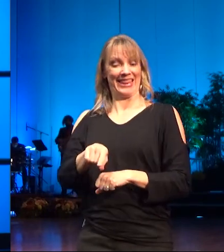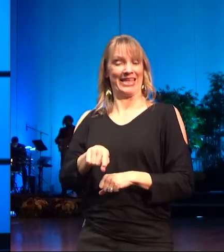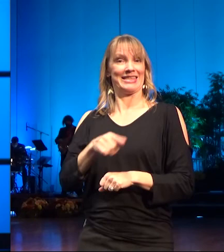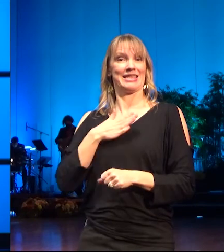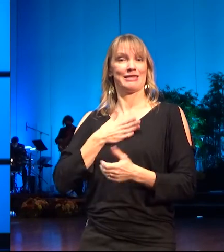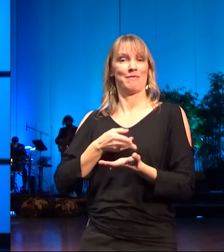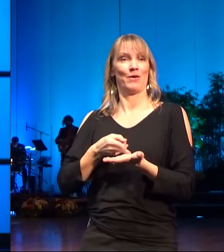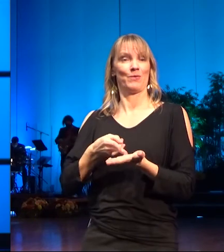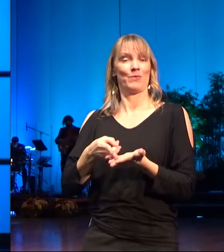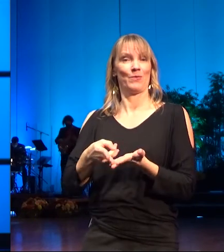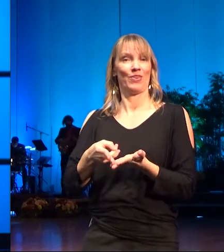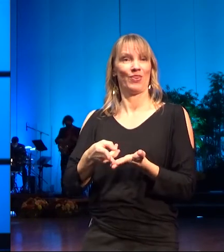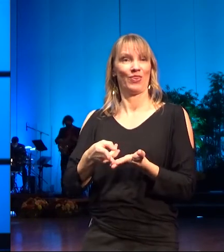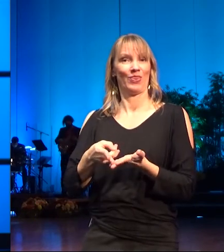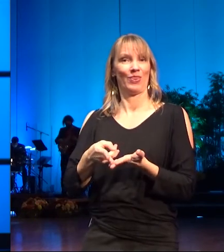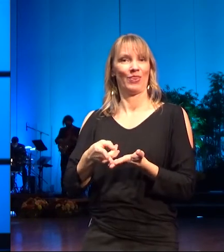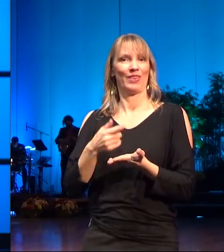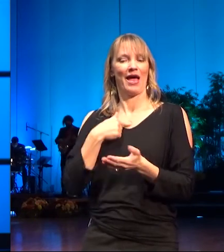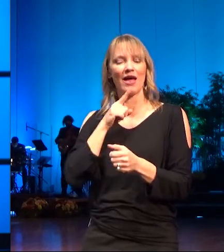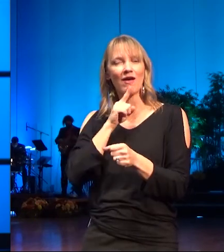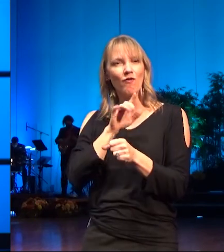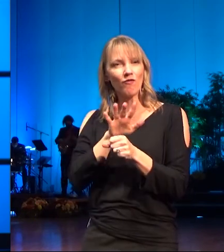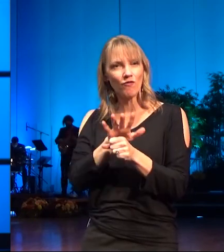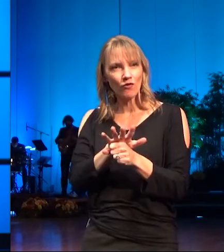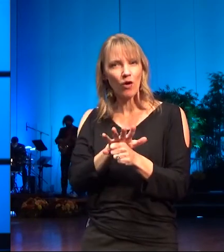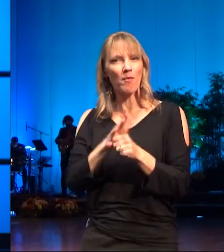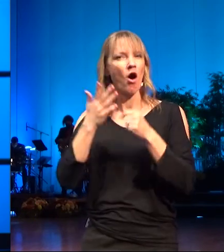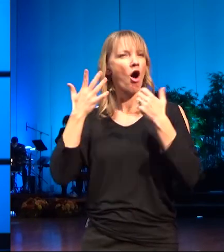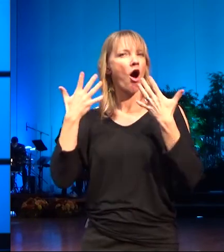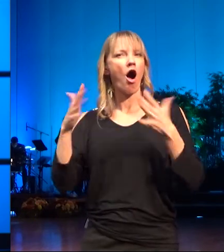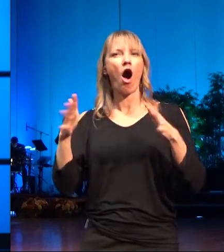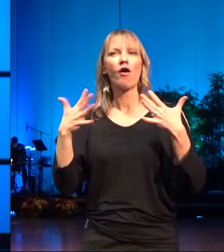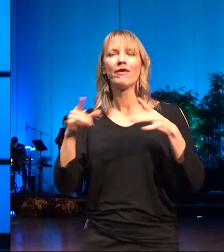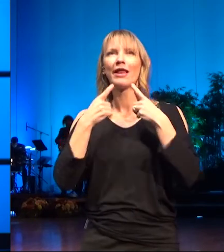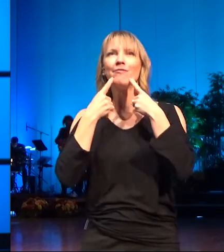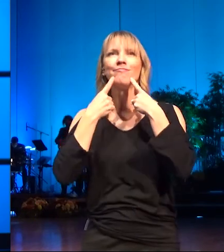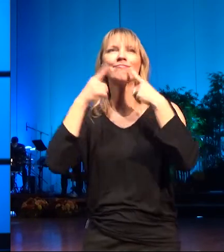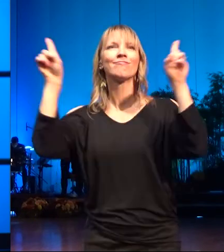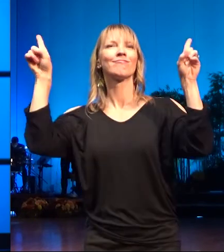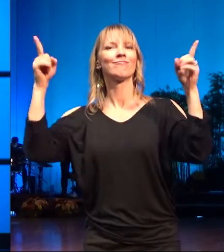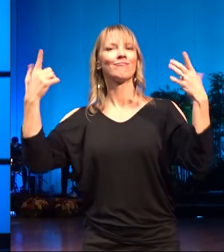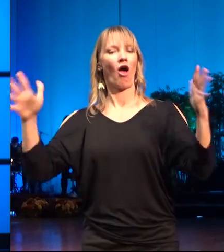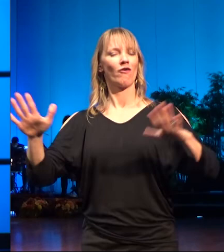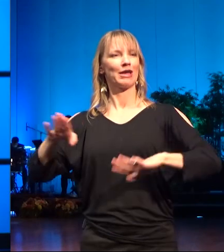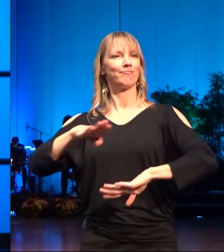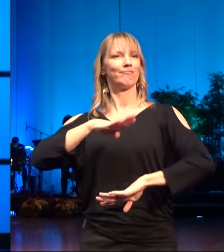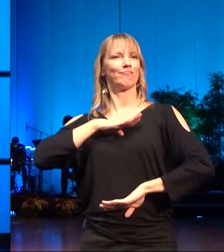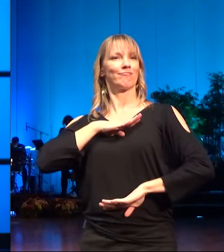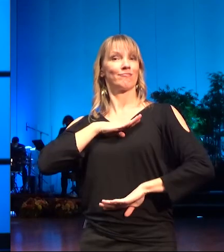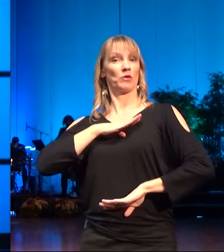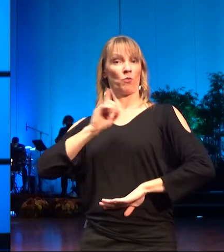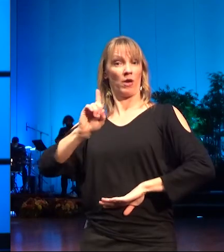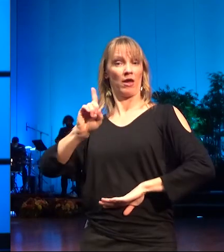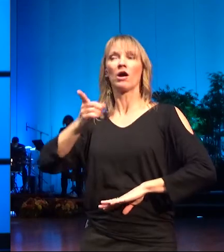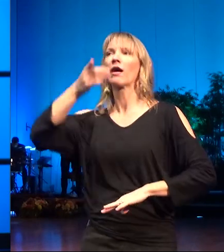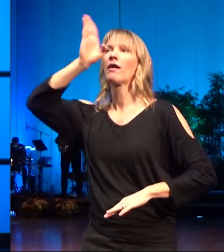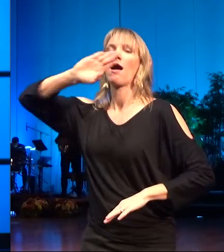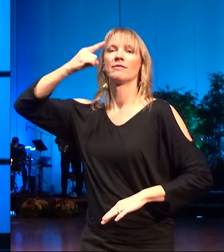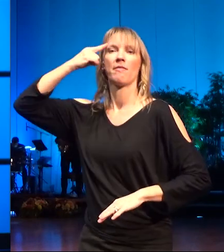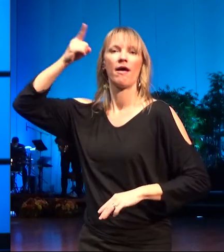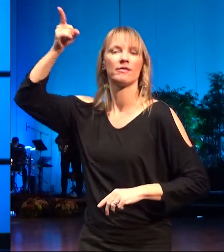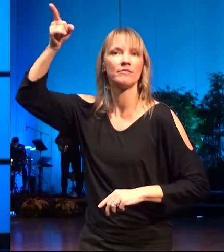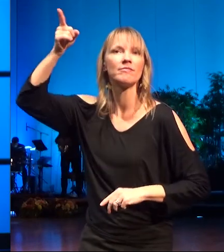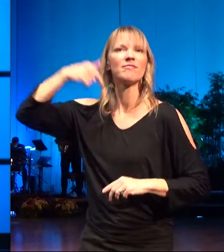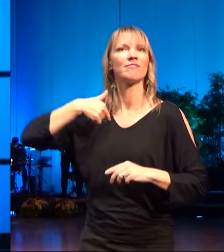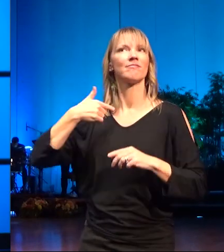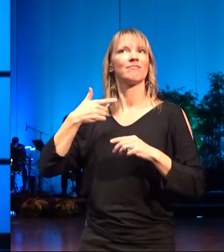This is my truth. And I affirm that it is already achieved and fulfilled within the mind of God.